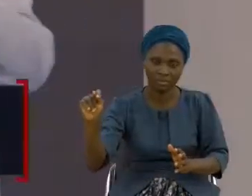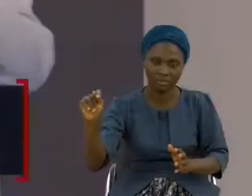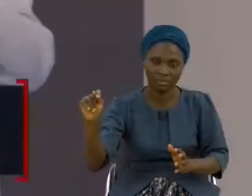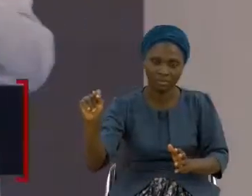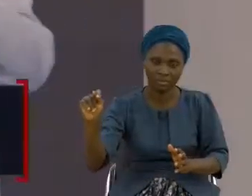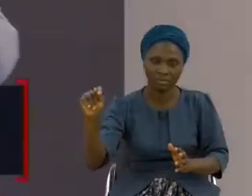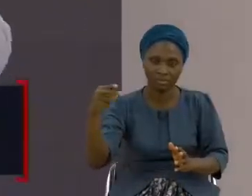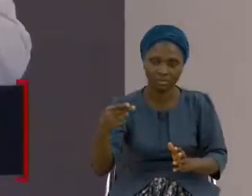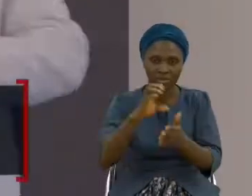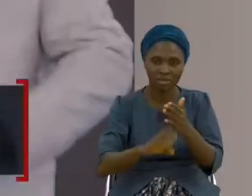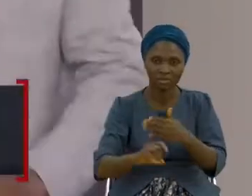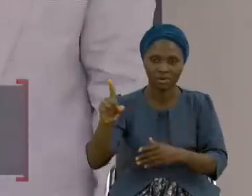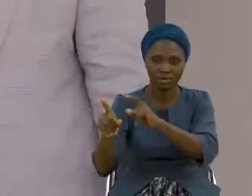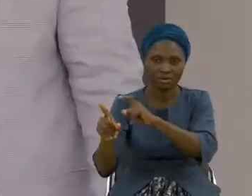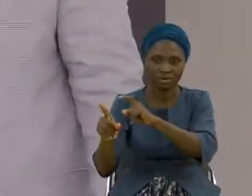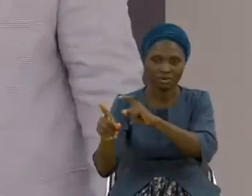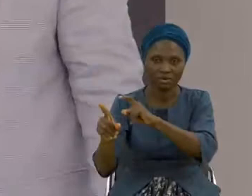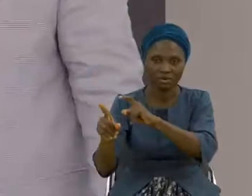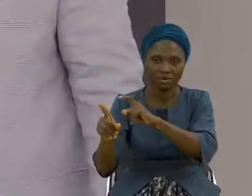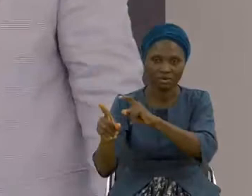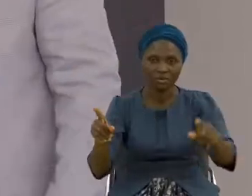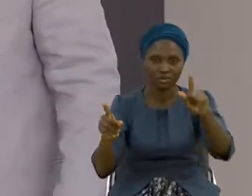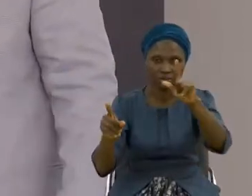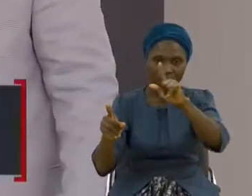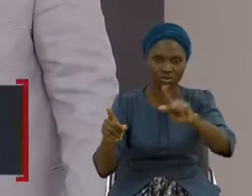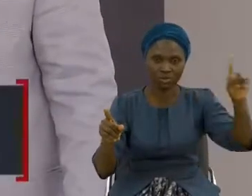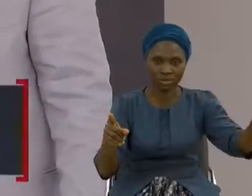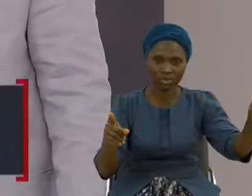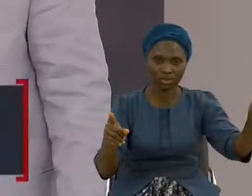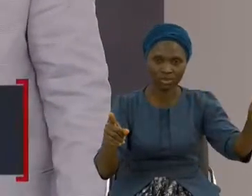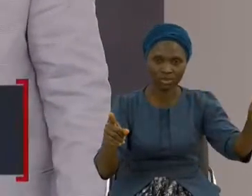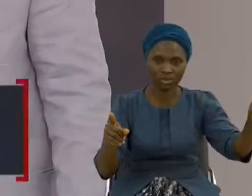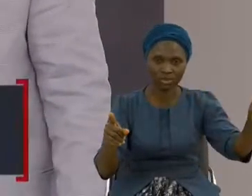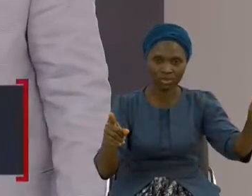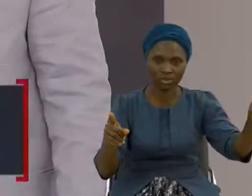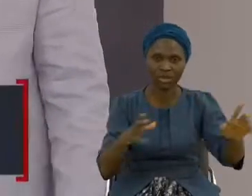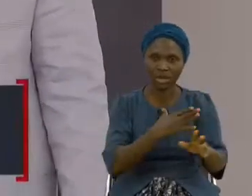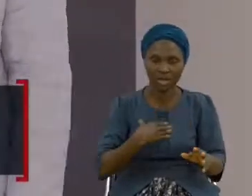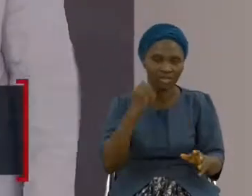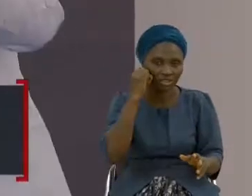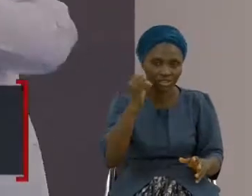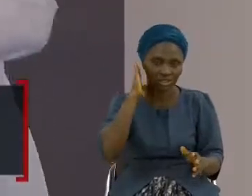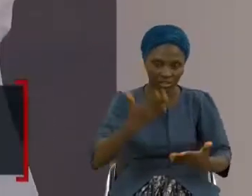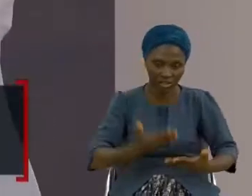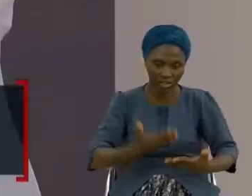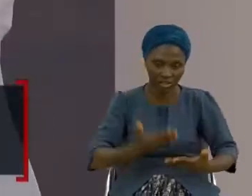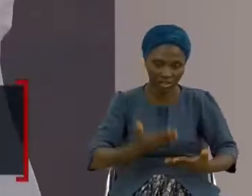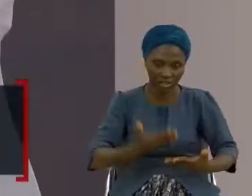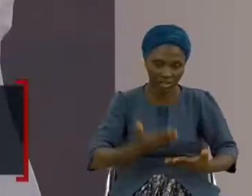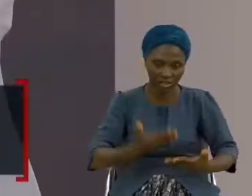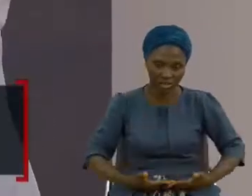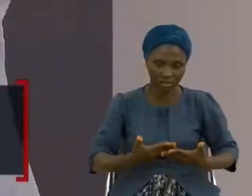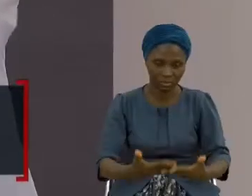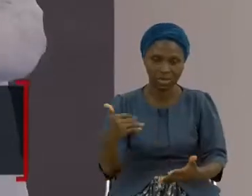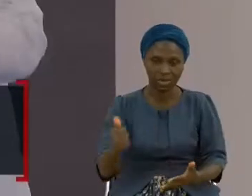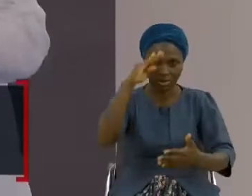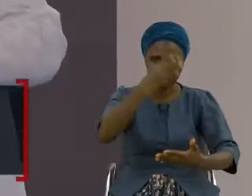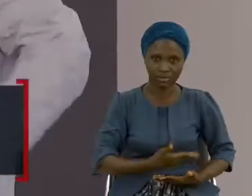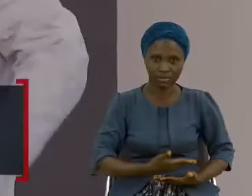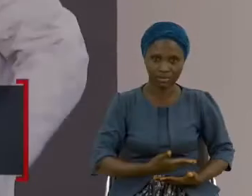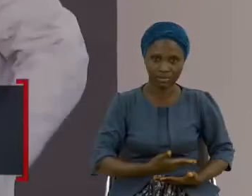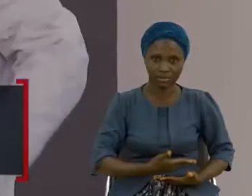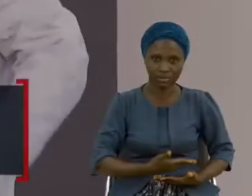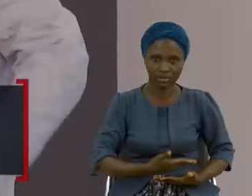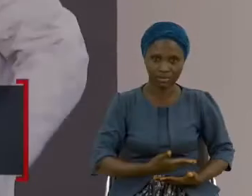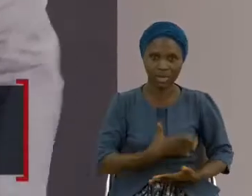21 and she shall bring forth his son and thou shalt call